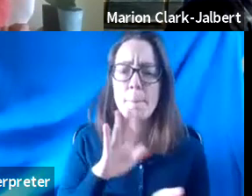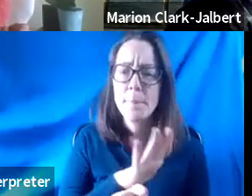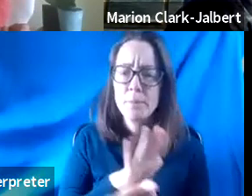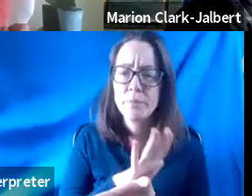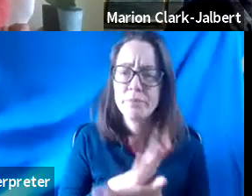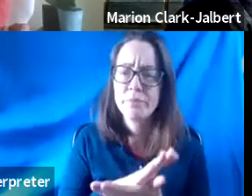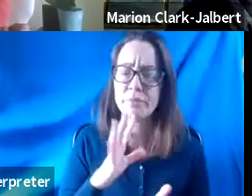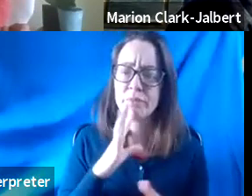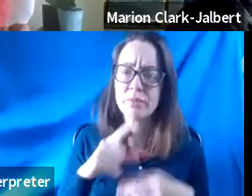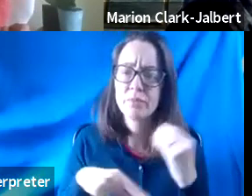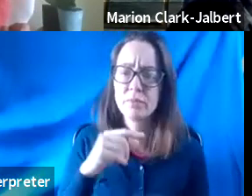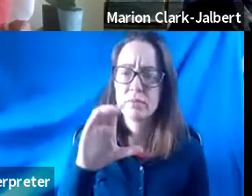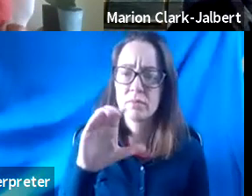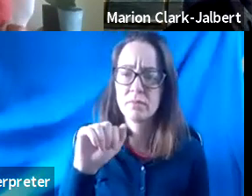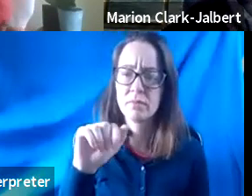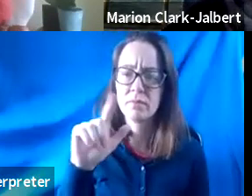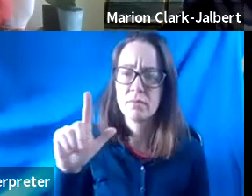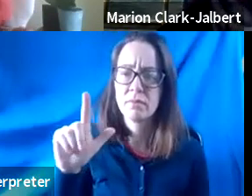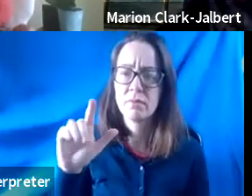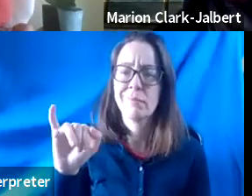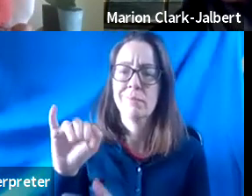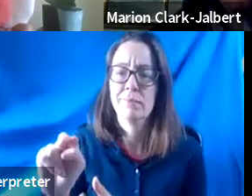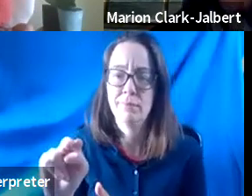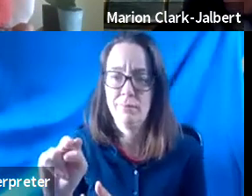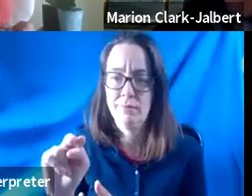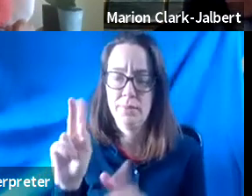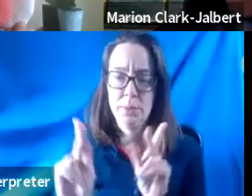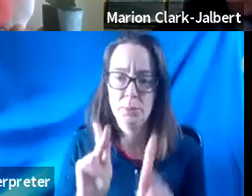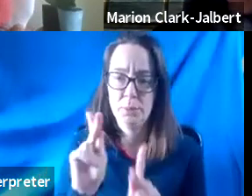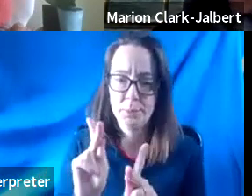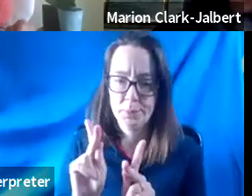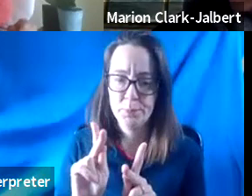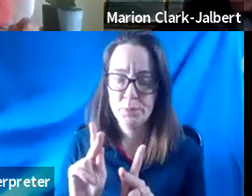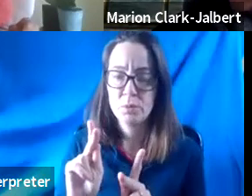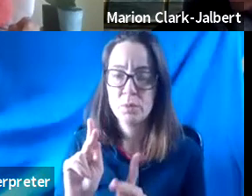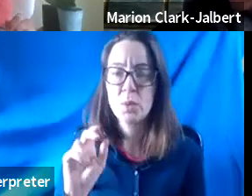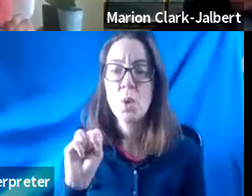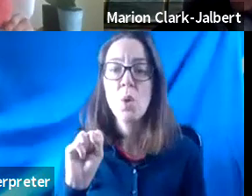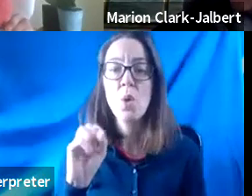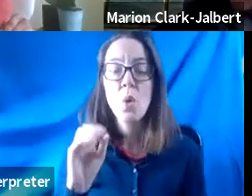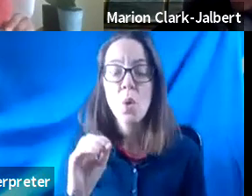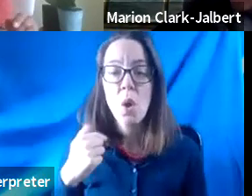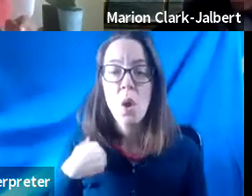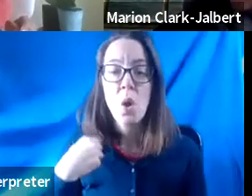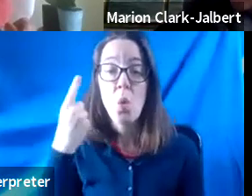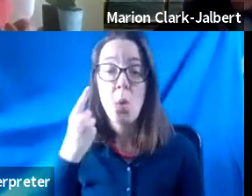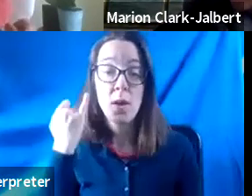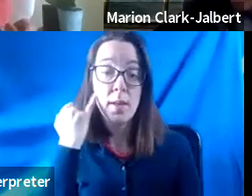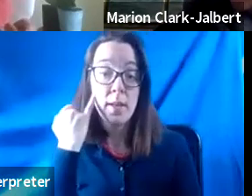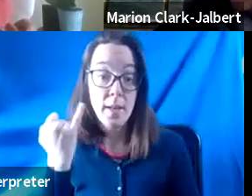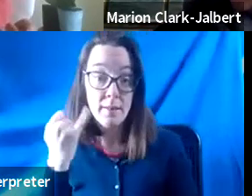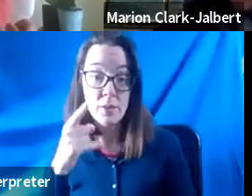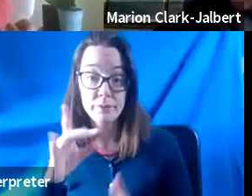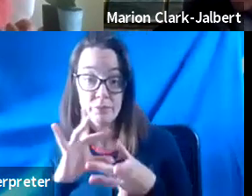in, and so I wondered if Nia's reframing to bring everybody back around